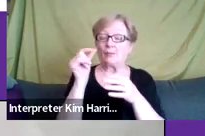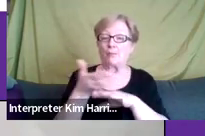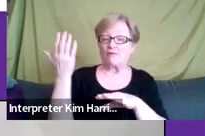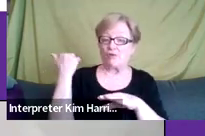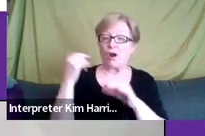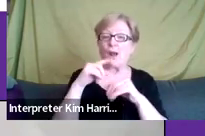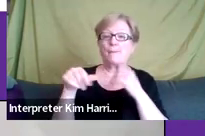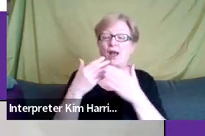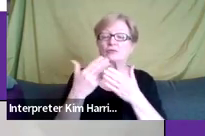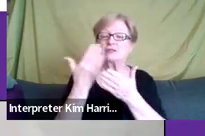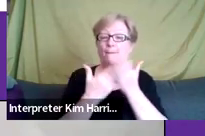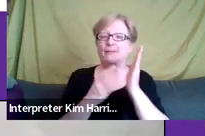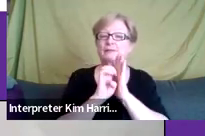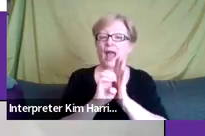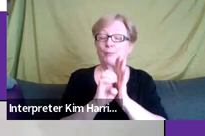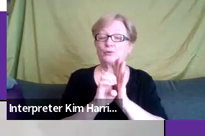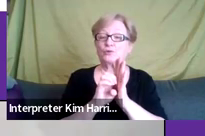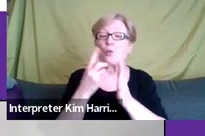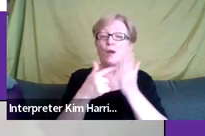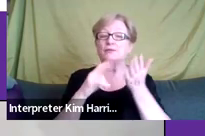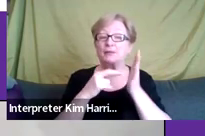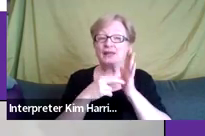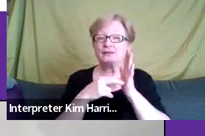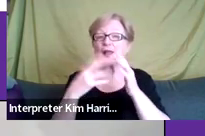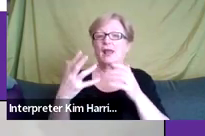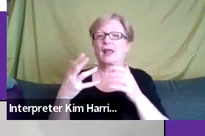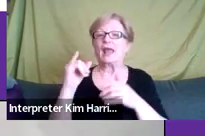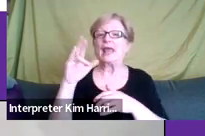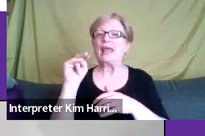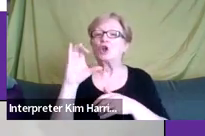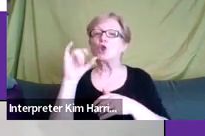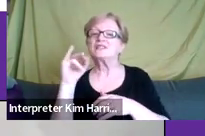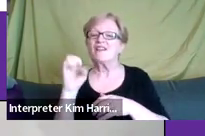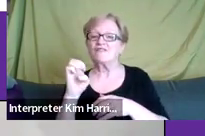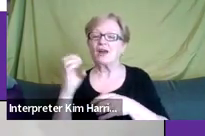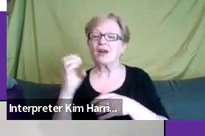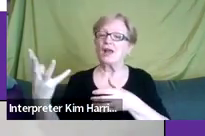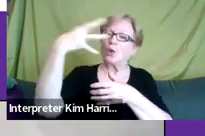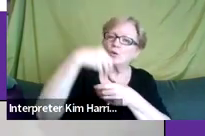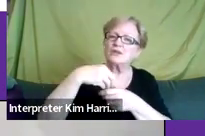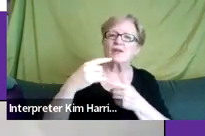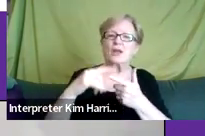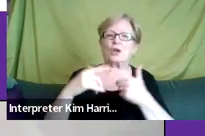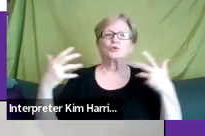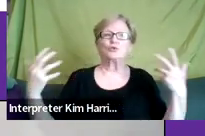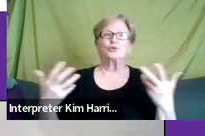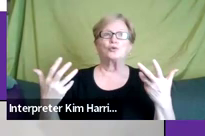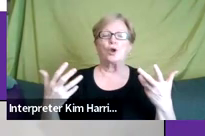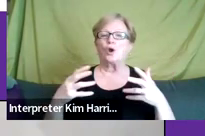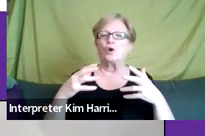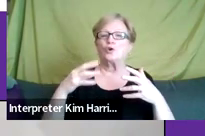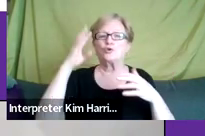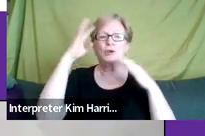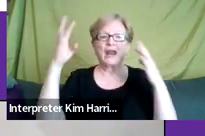you know, examples of what inclusion is. So, you know, create a place of belonging